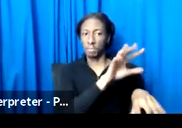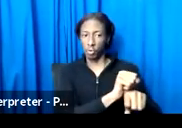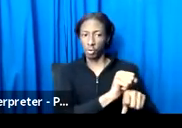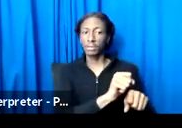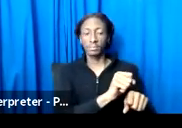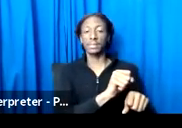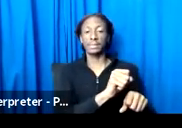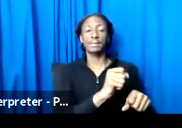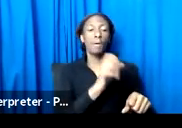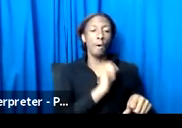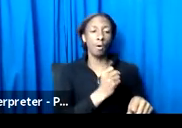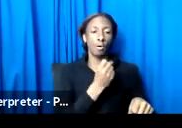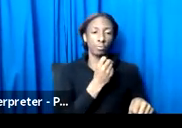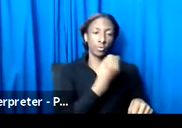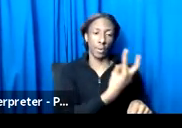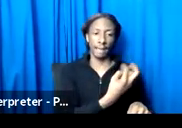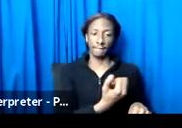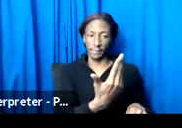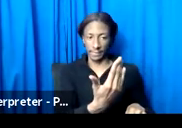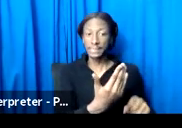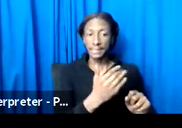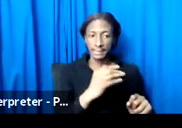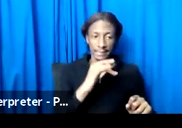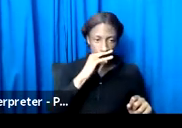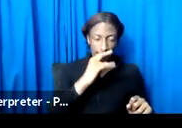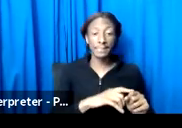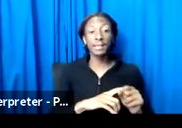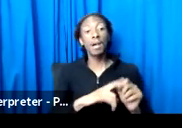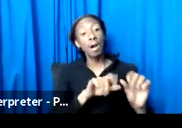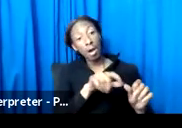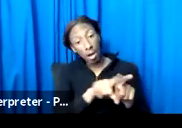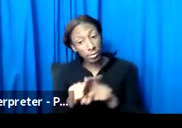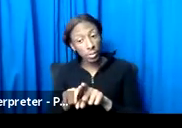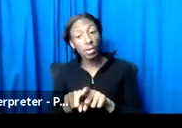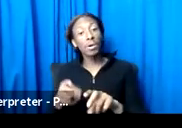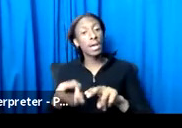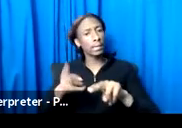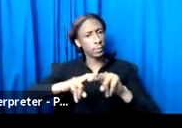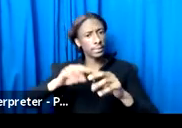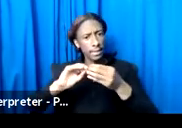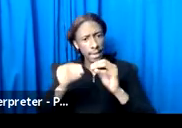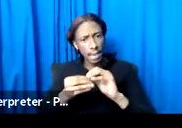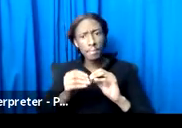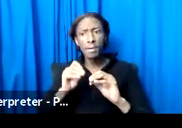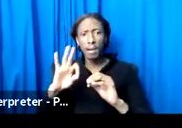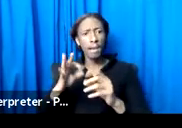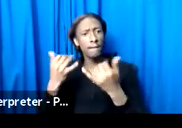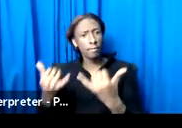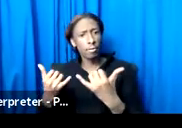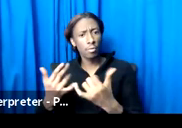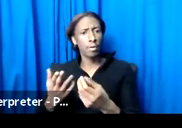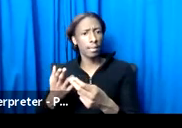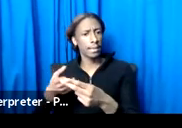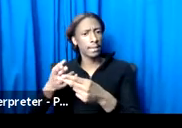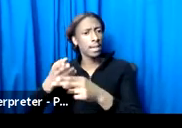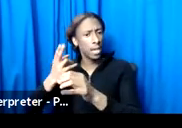to 15 years. Another focus here is increasing the number of currently enrolled COVID-19 vaccine providers